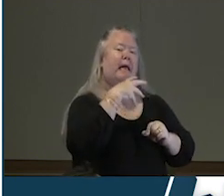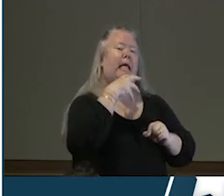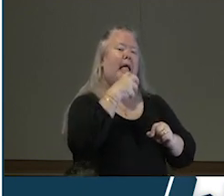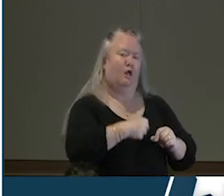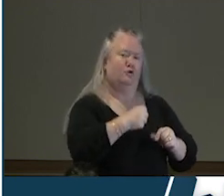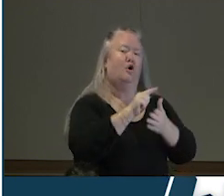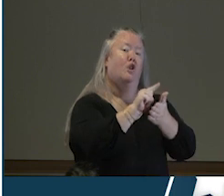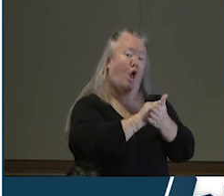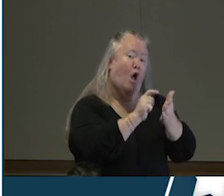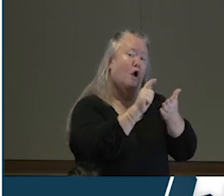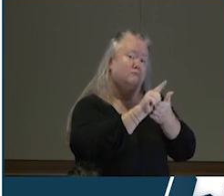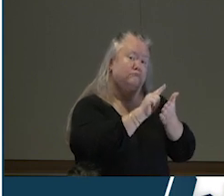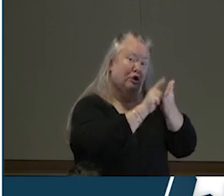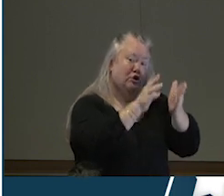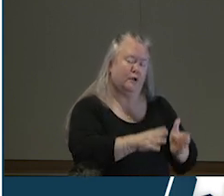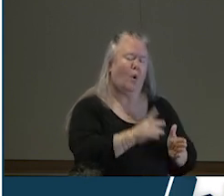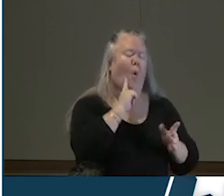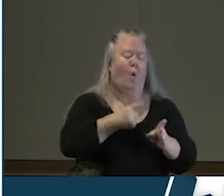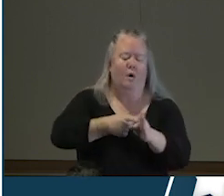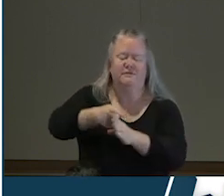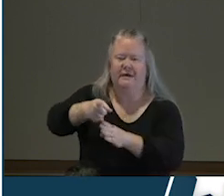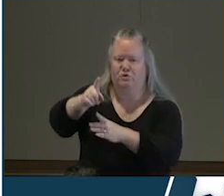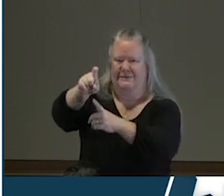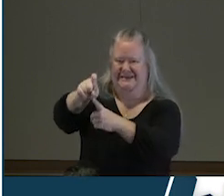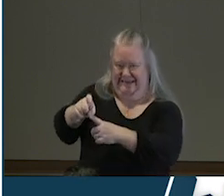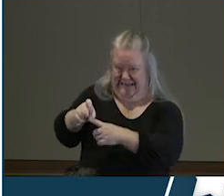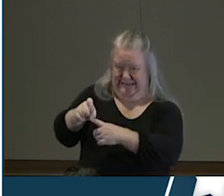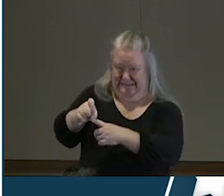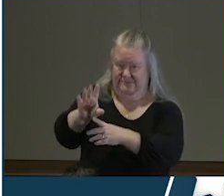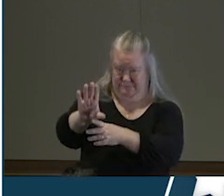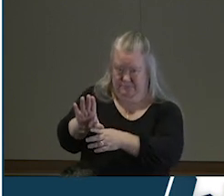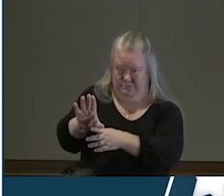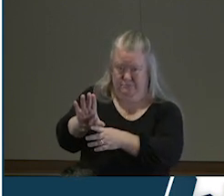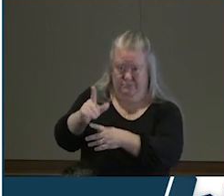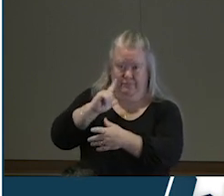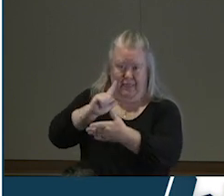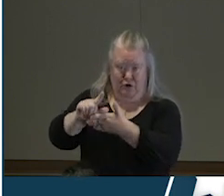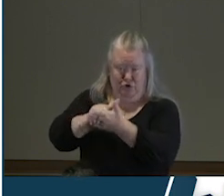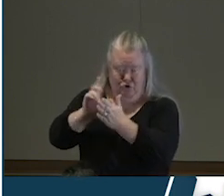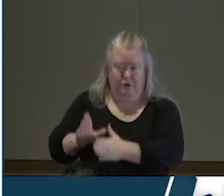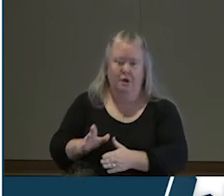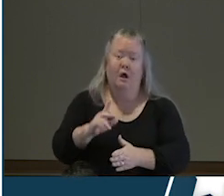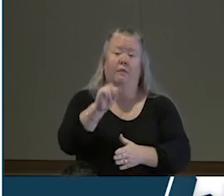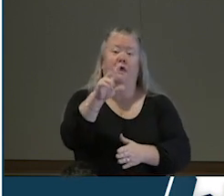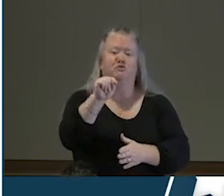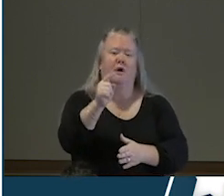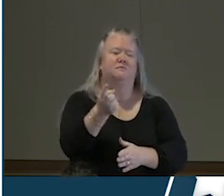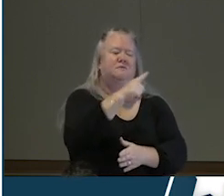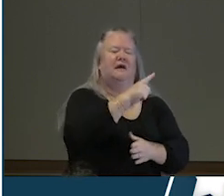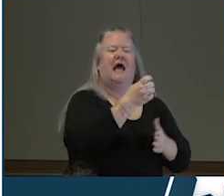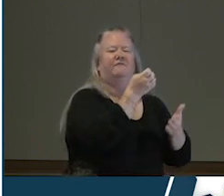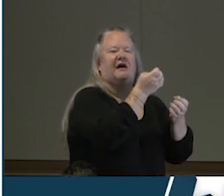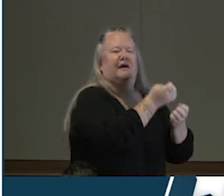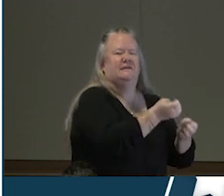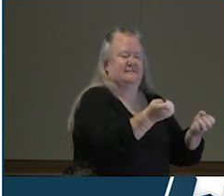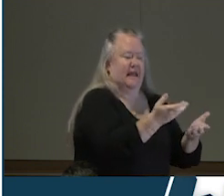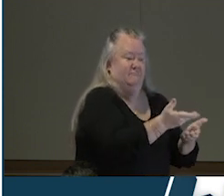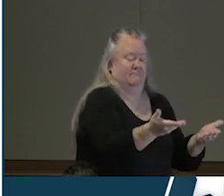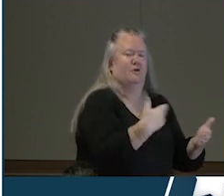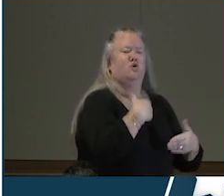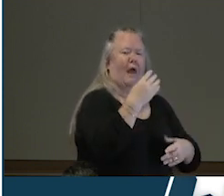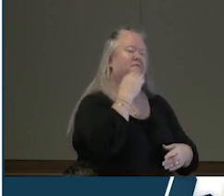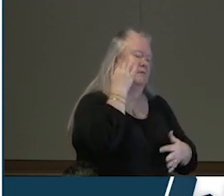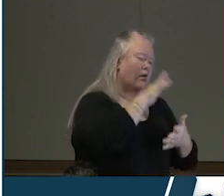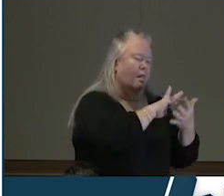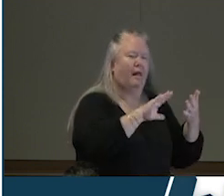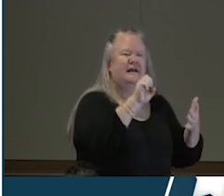attorney, or it's going to be a special needs attorney, right? On the trust side, you have estate planning, and then on the guardianship side, you have